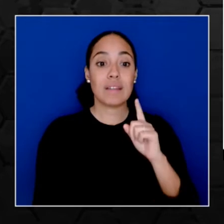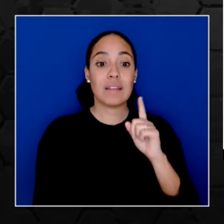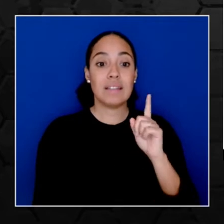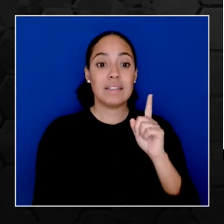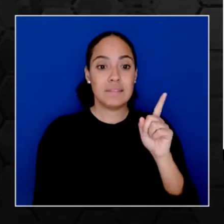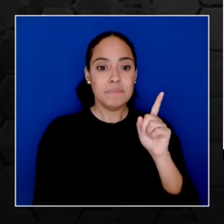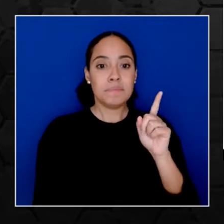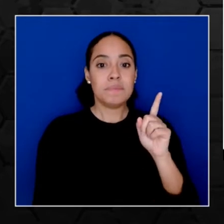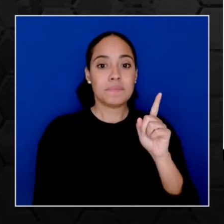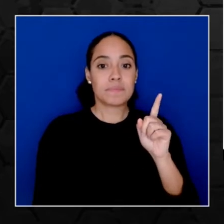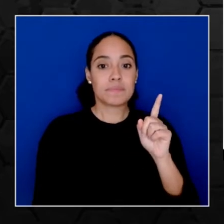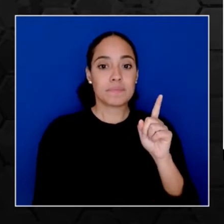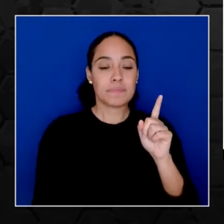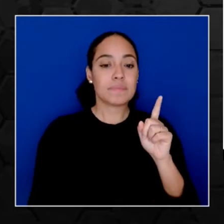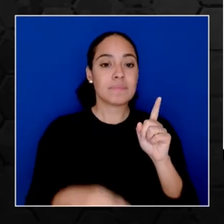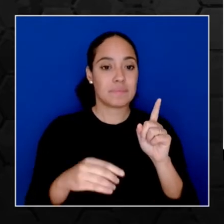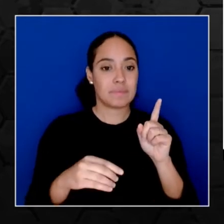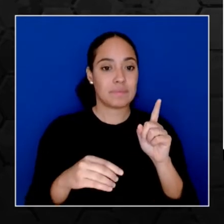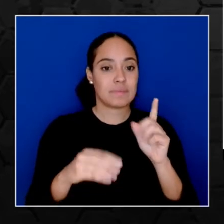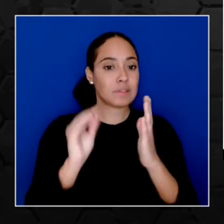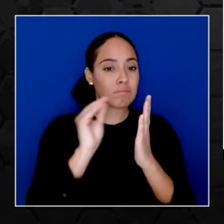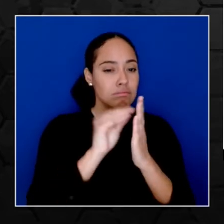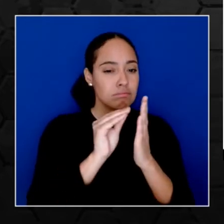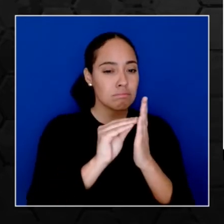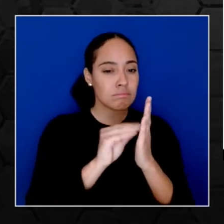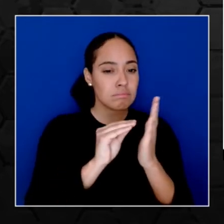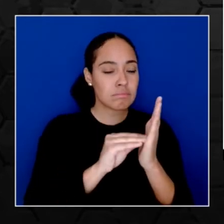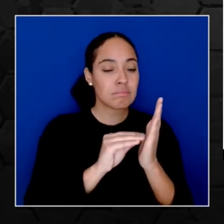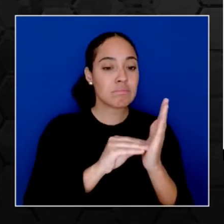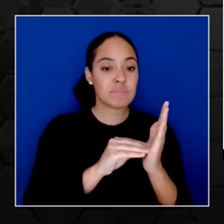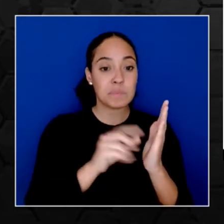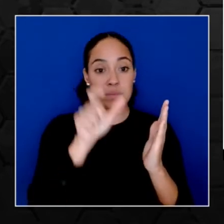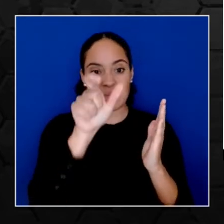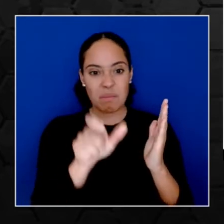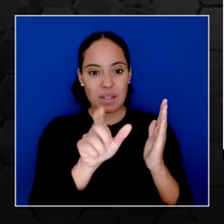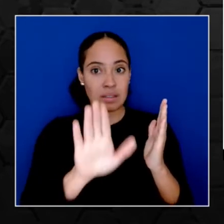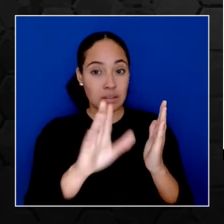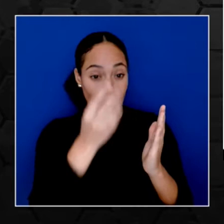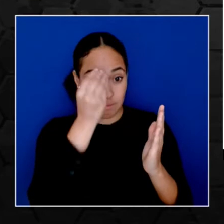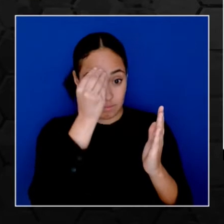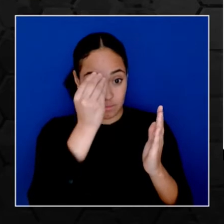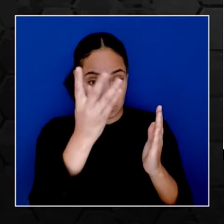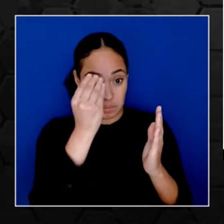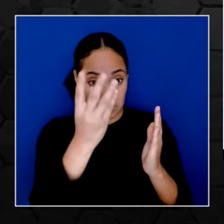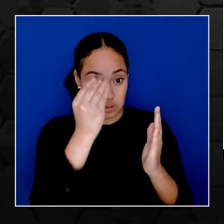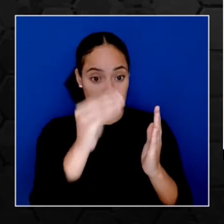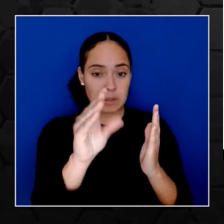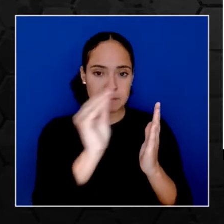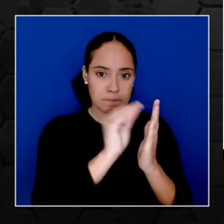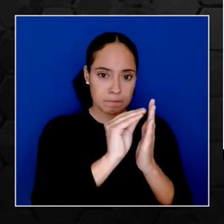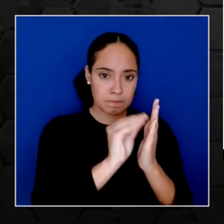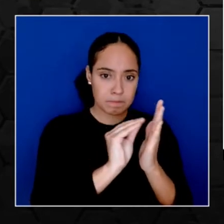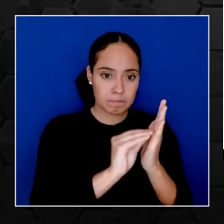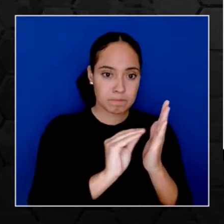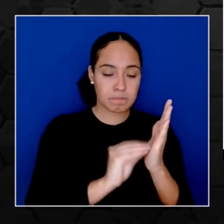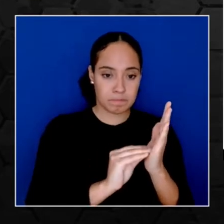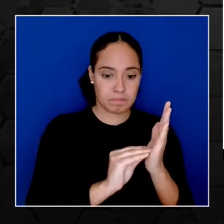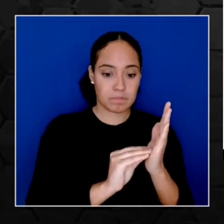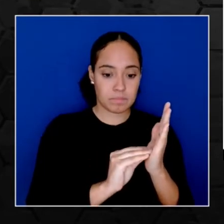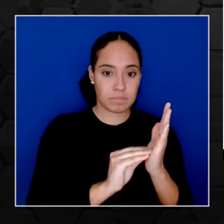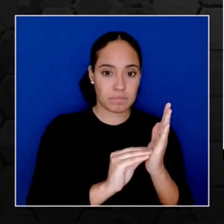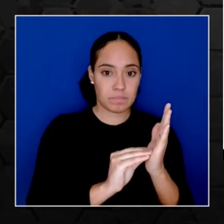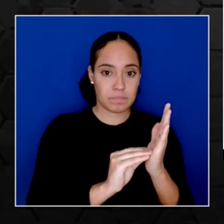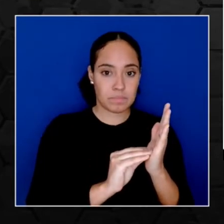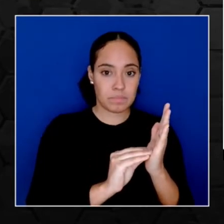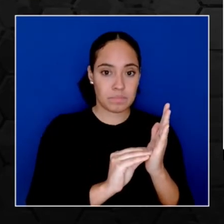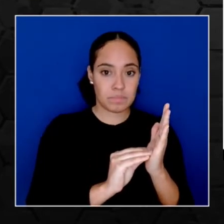patients. So I'll be taking in input from the patients, and that can be taken using the step called prompt. So here I'll be taking in